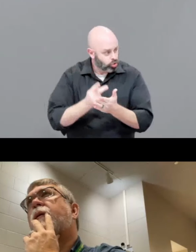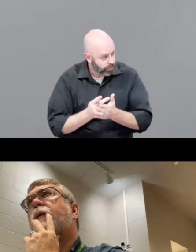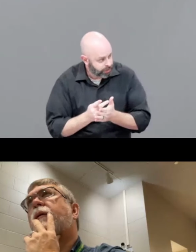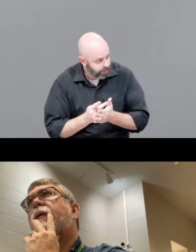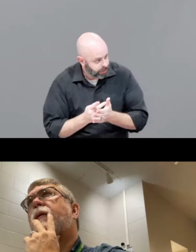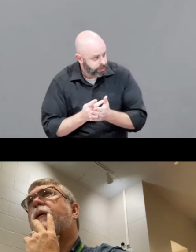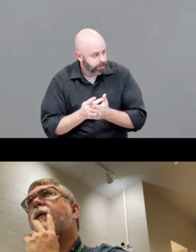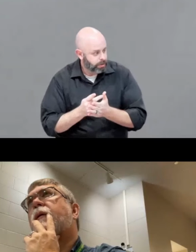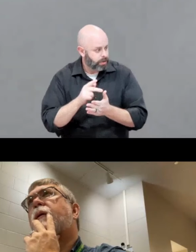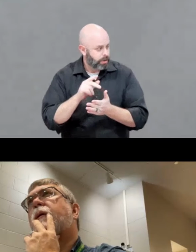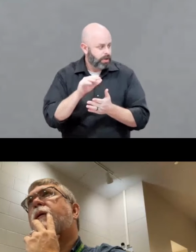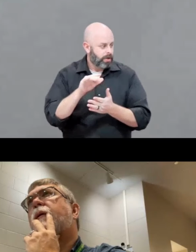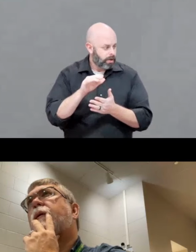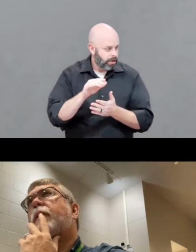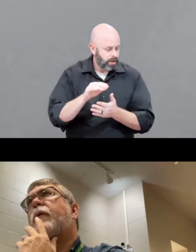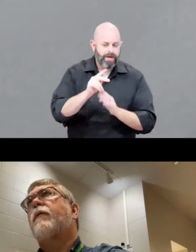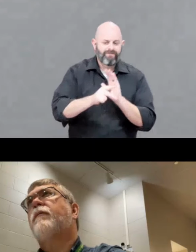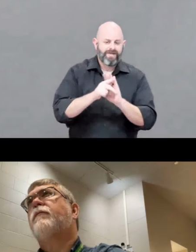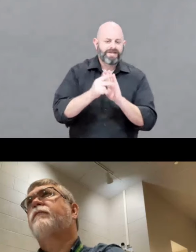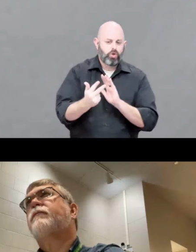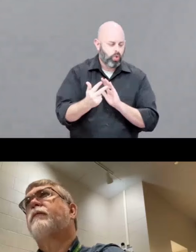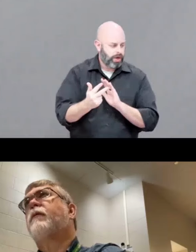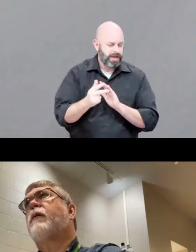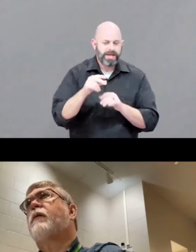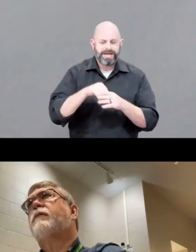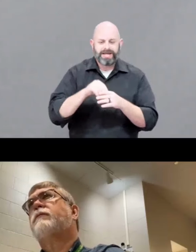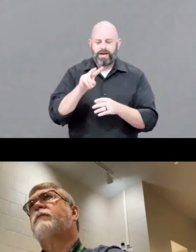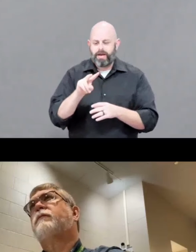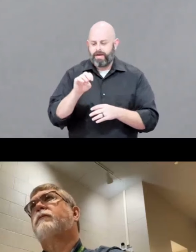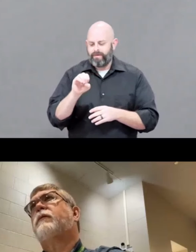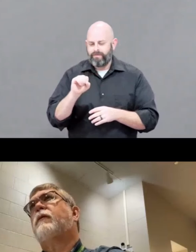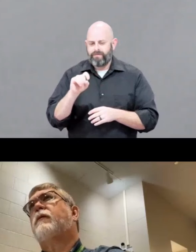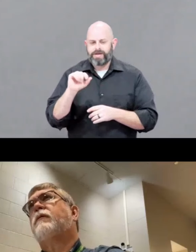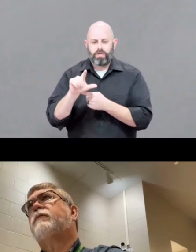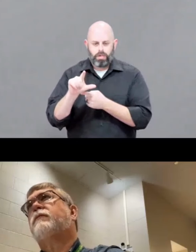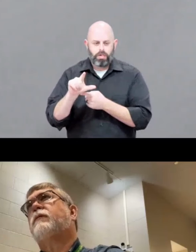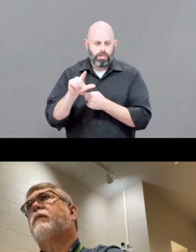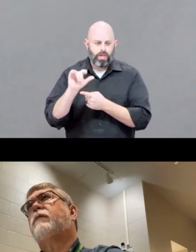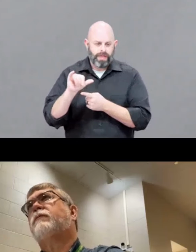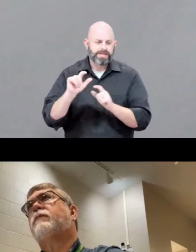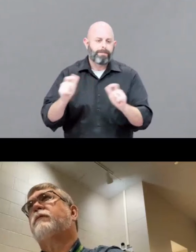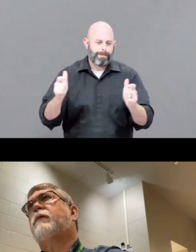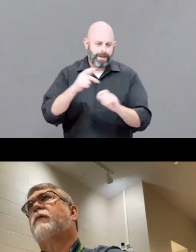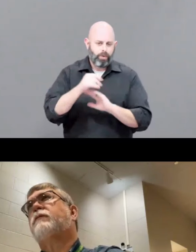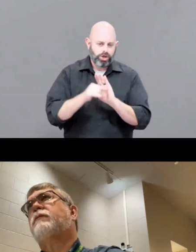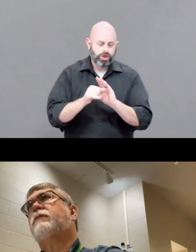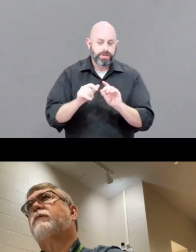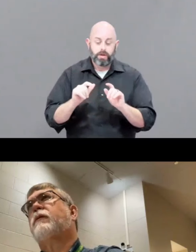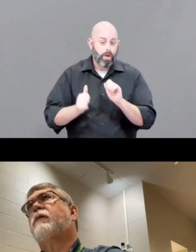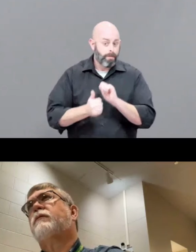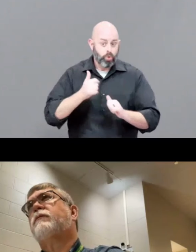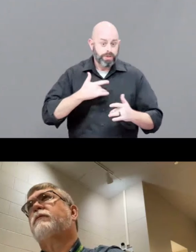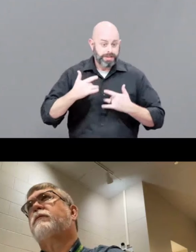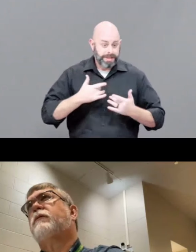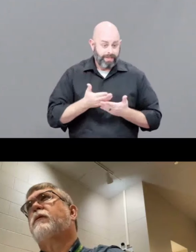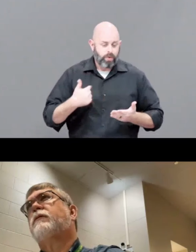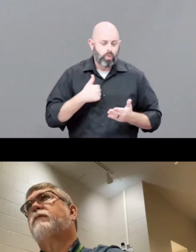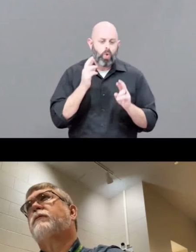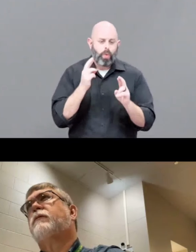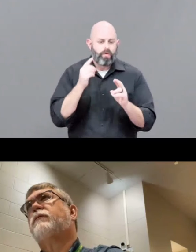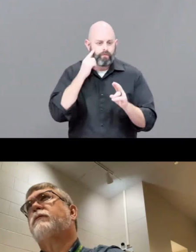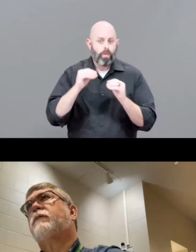It's Vestal also. Okay. It's just phase 3. Phase 3 of Vestal. So those are the big projects. The biggest exciting thing is we were hoping